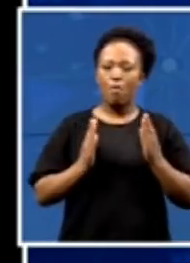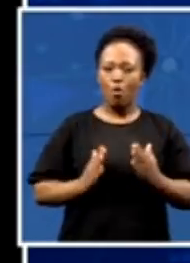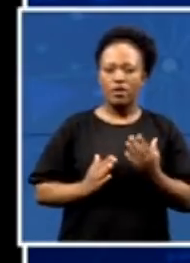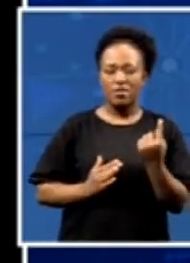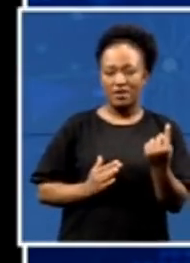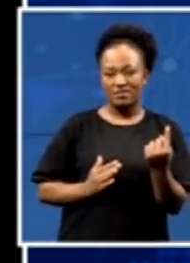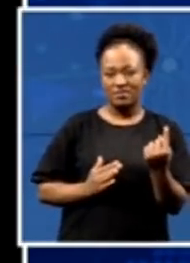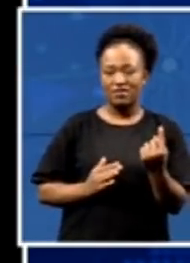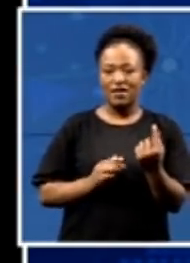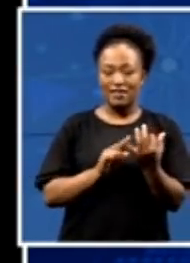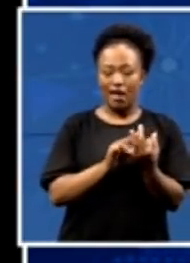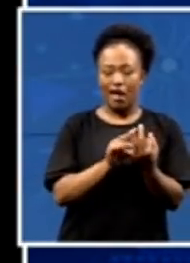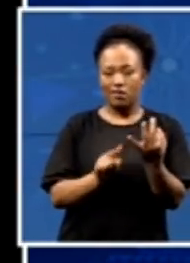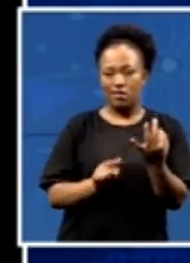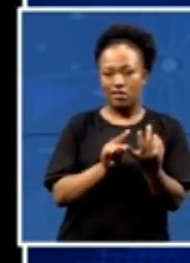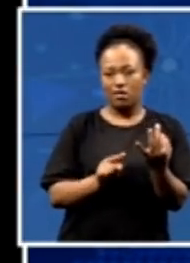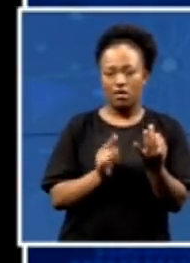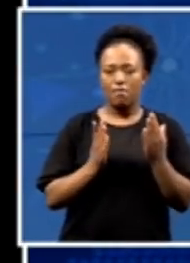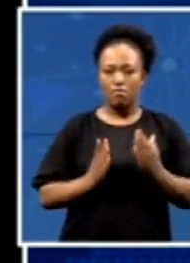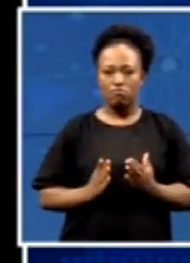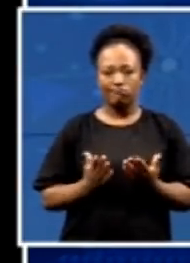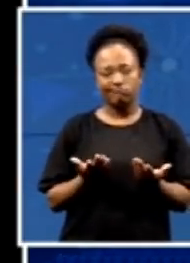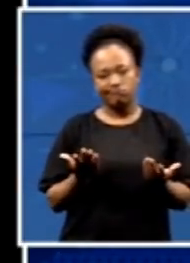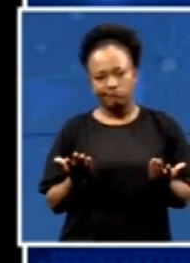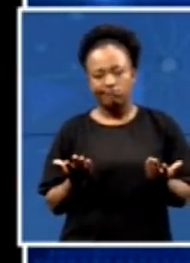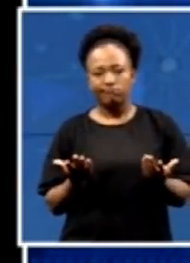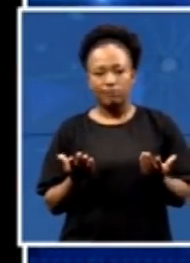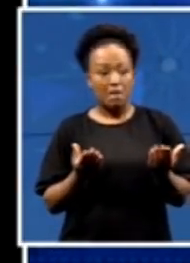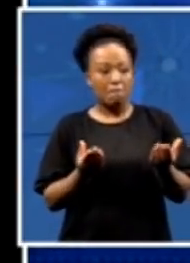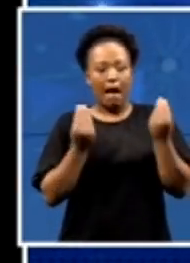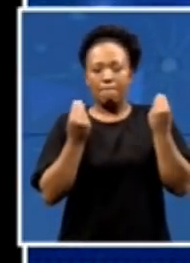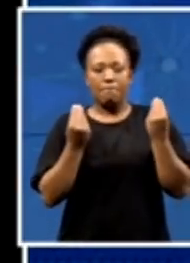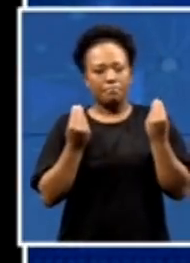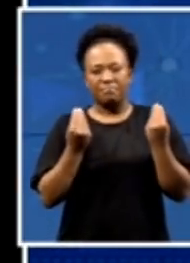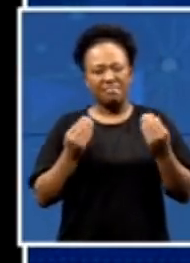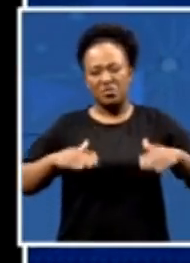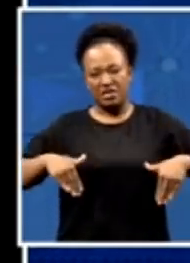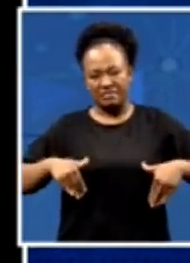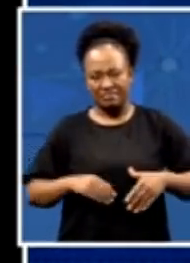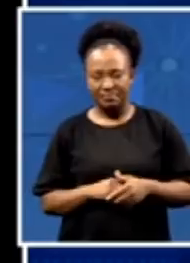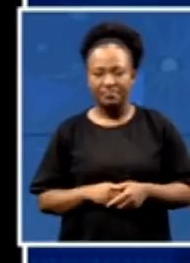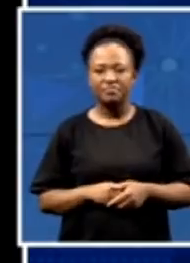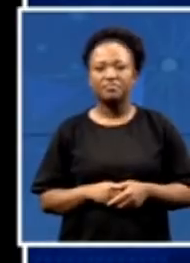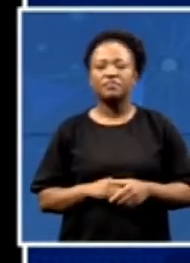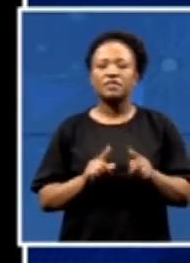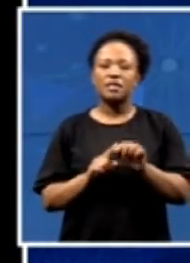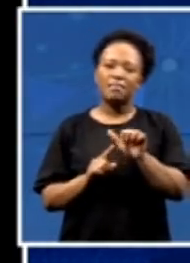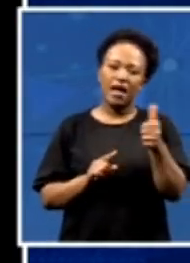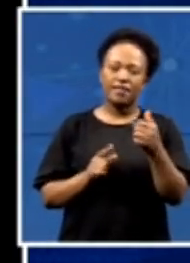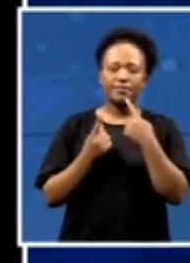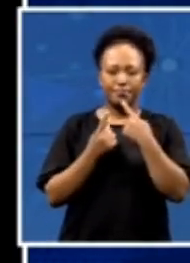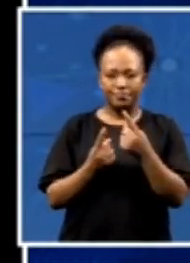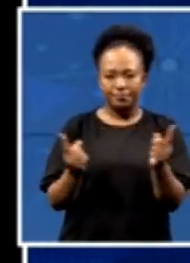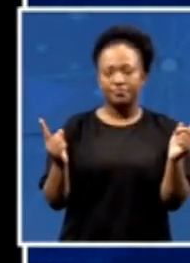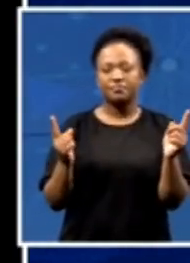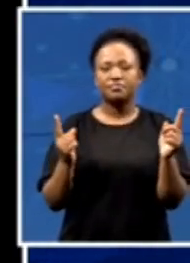have not been located as yet. And another statement from ALS paramedics